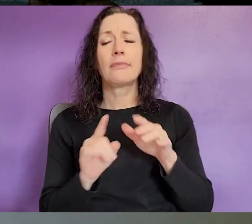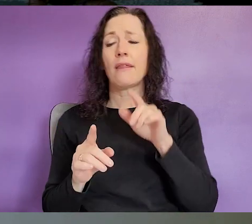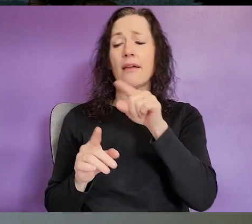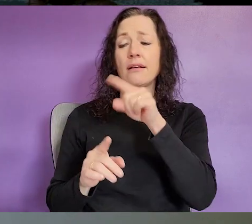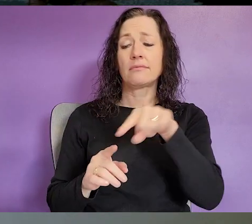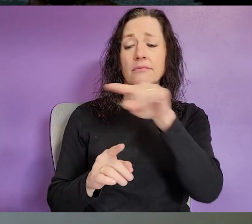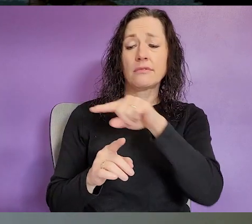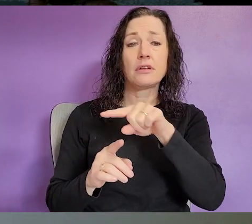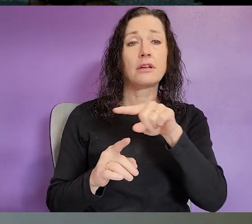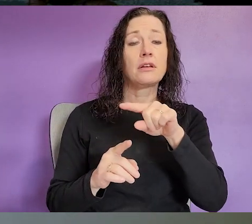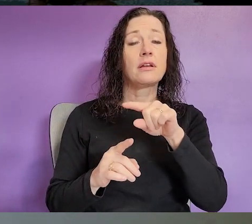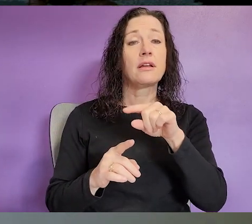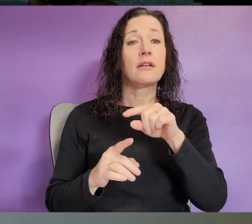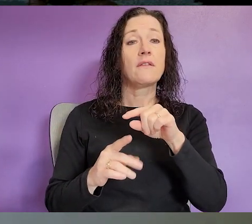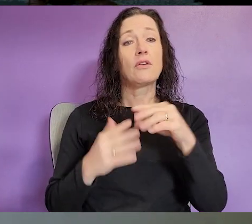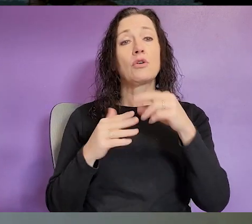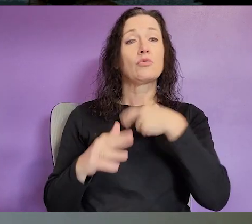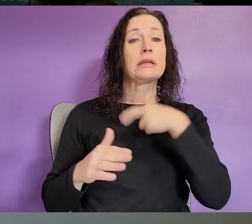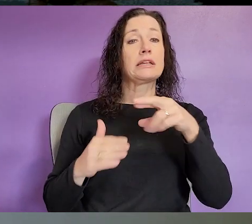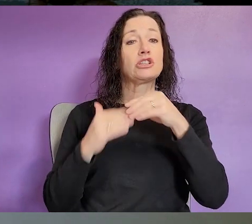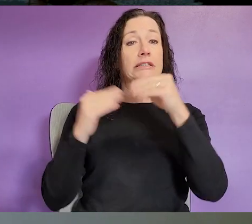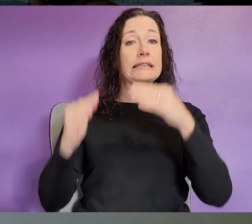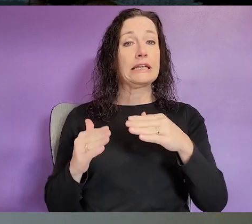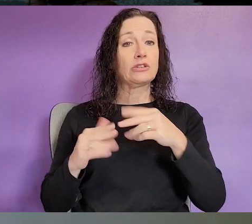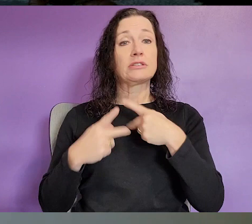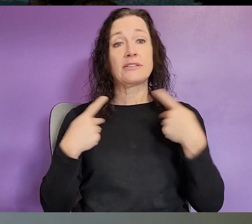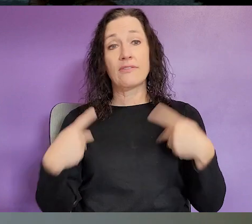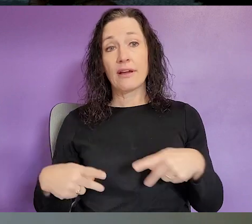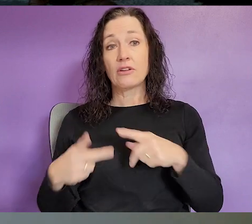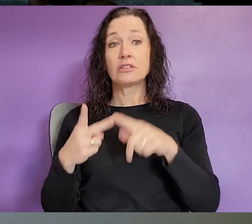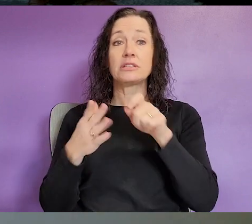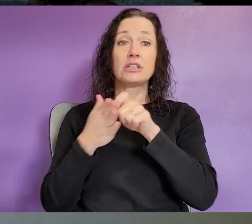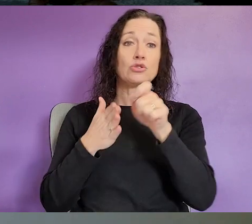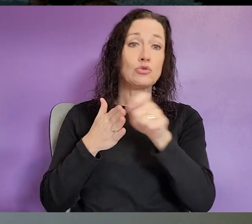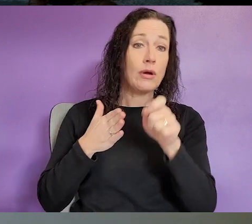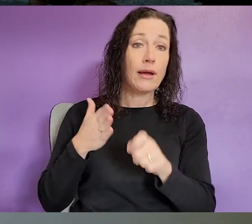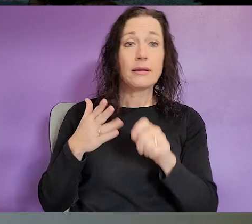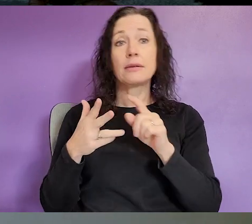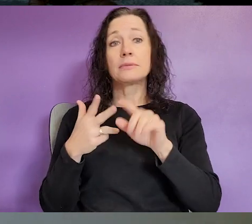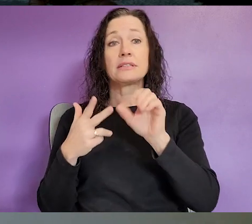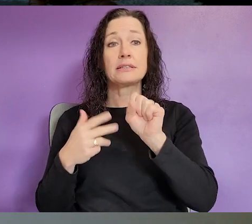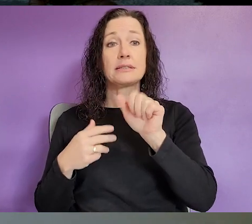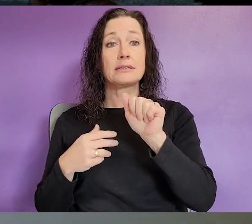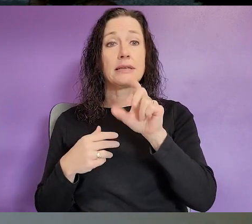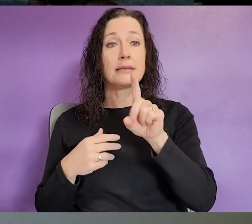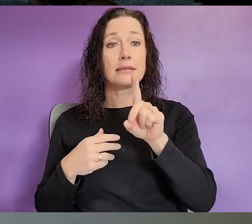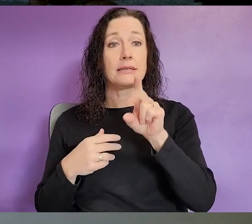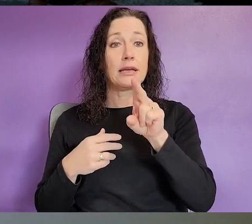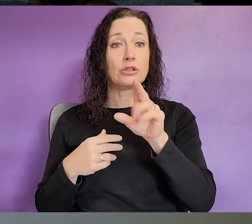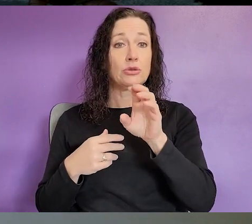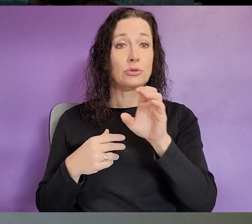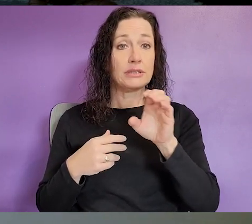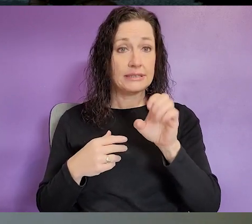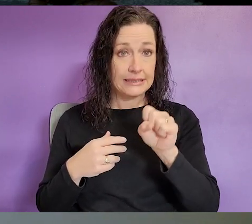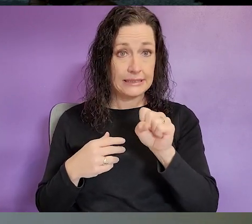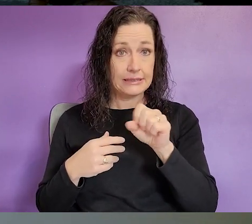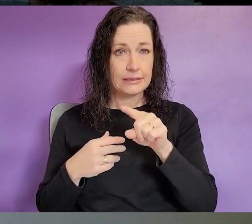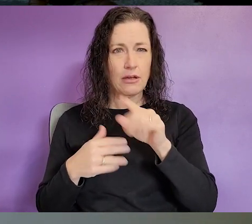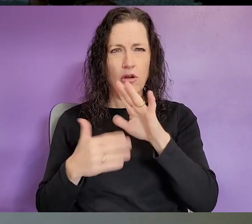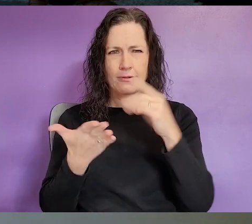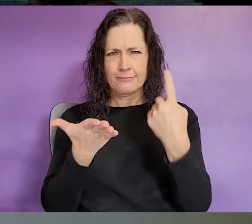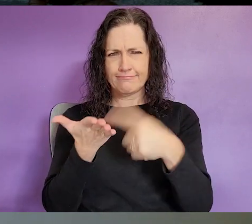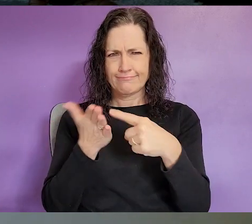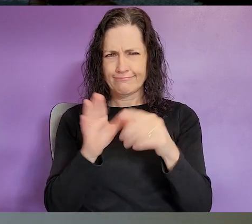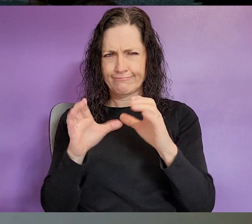tricked by the religious structure, the Pharisees, scribes, Sadducees, all